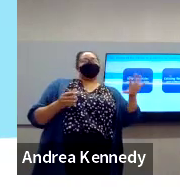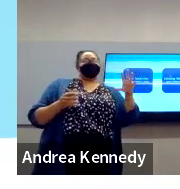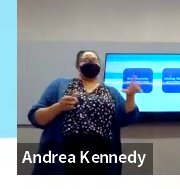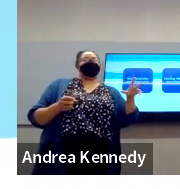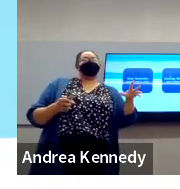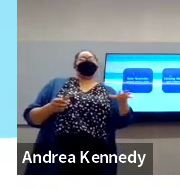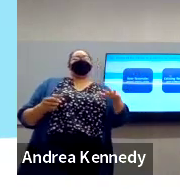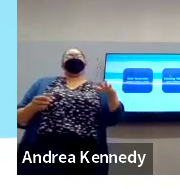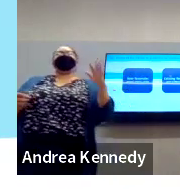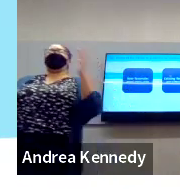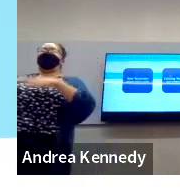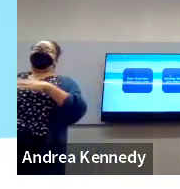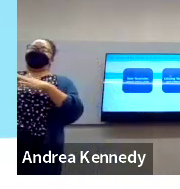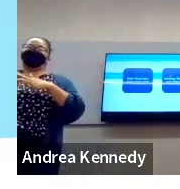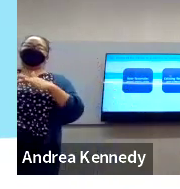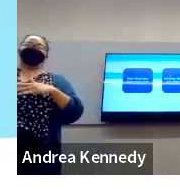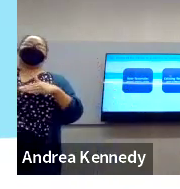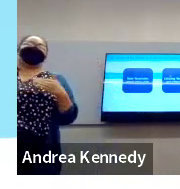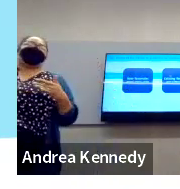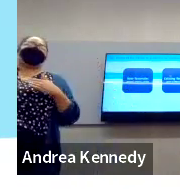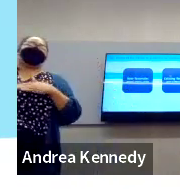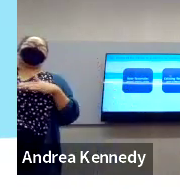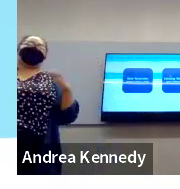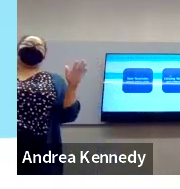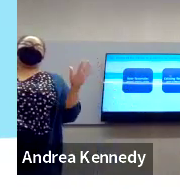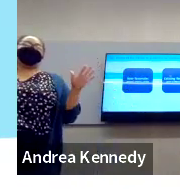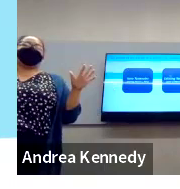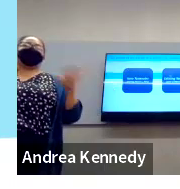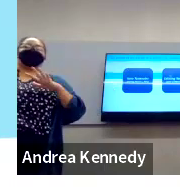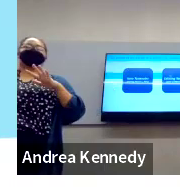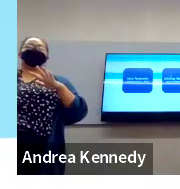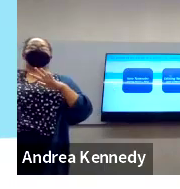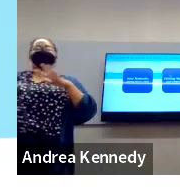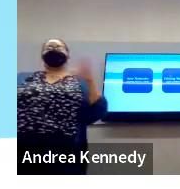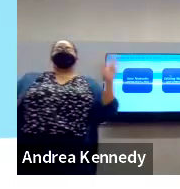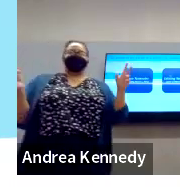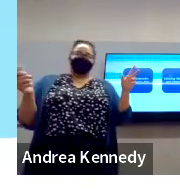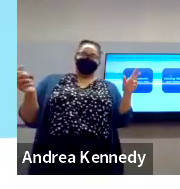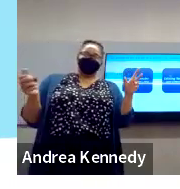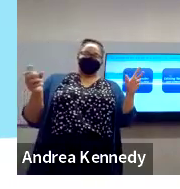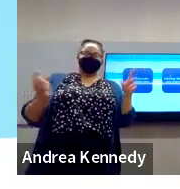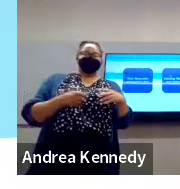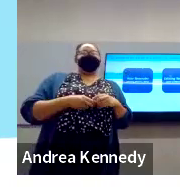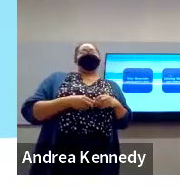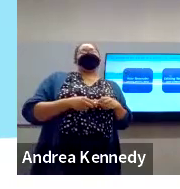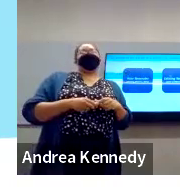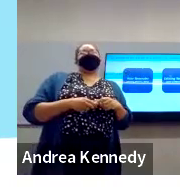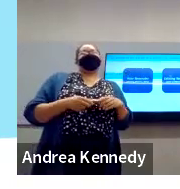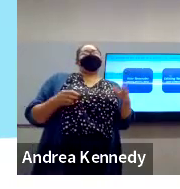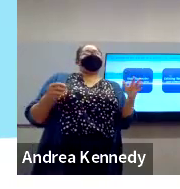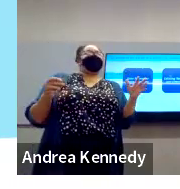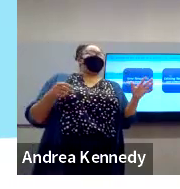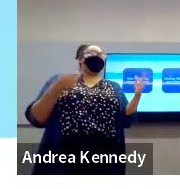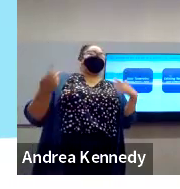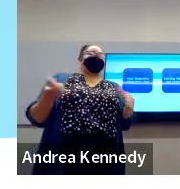old existing tenancies and new tenancies. So old or existing tenancies are